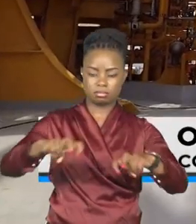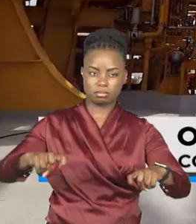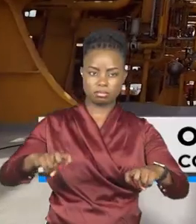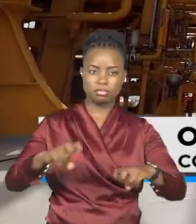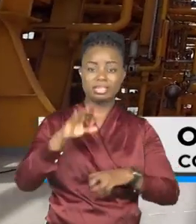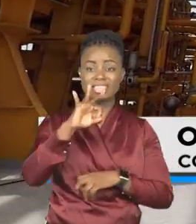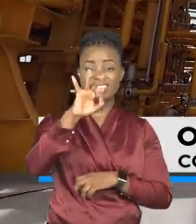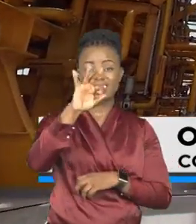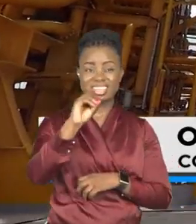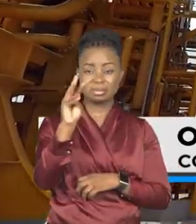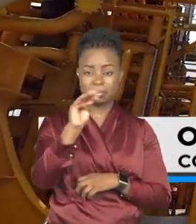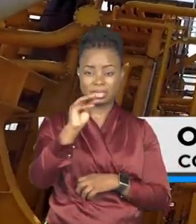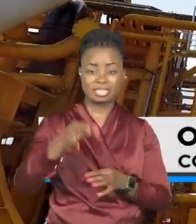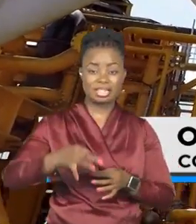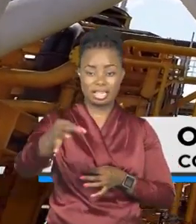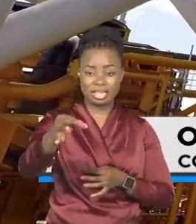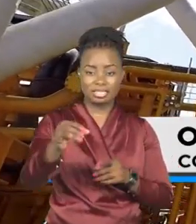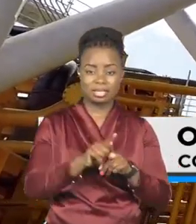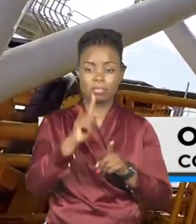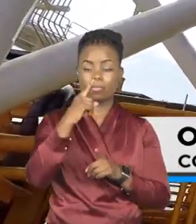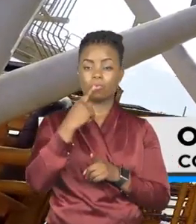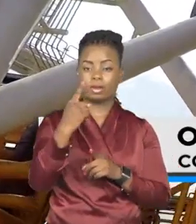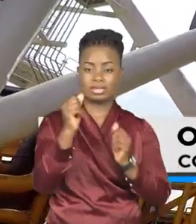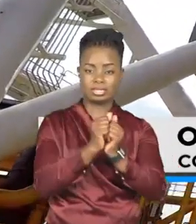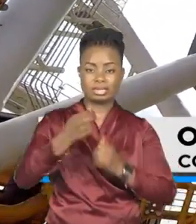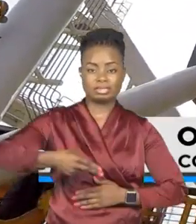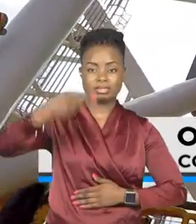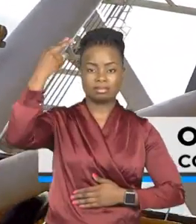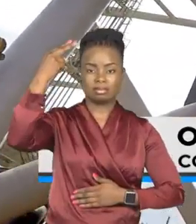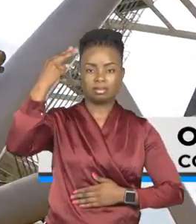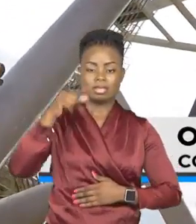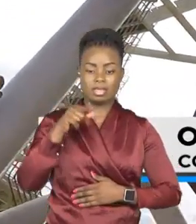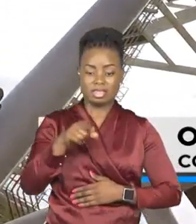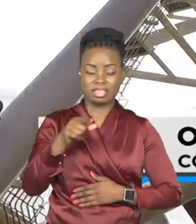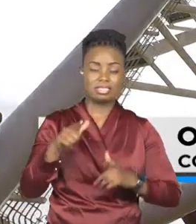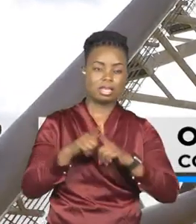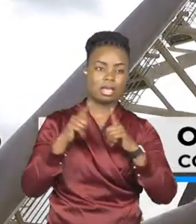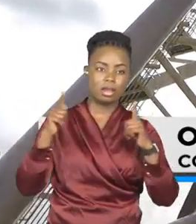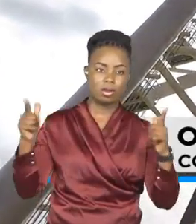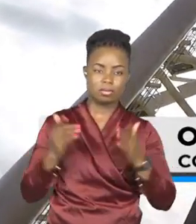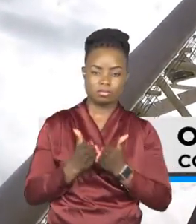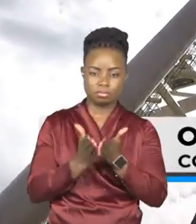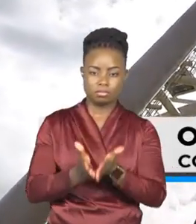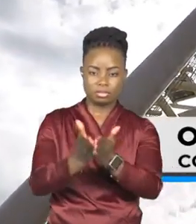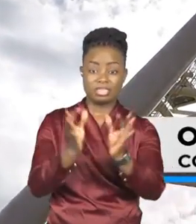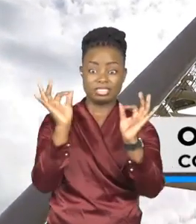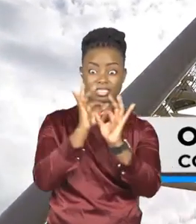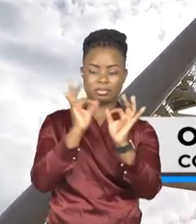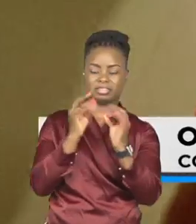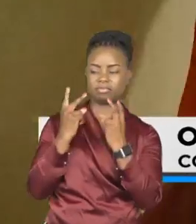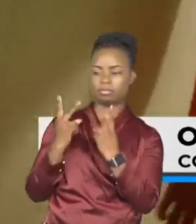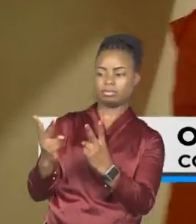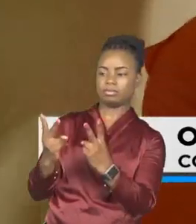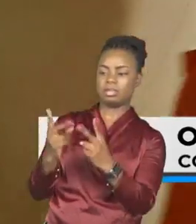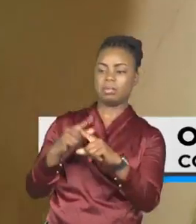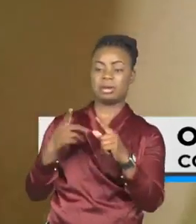330 meters in length and 110 meters at its highest point, this enormous moored boat is an impressive sight. But for